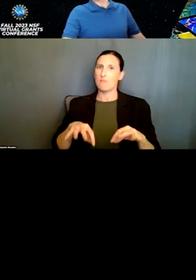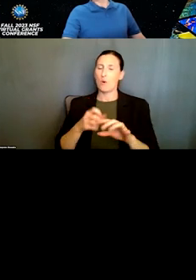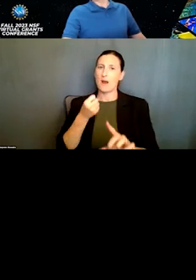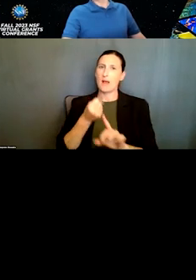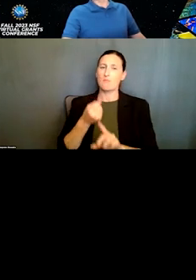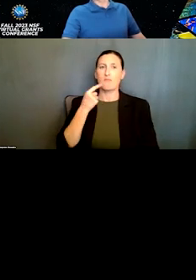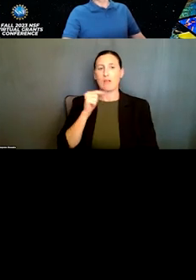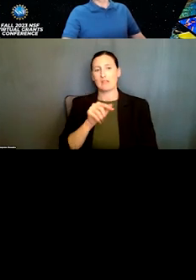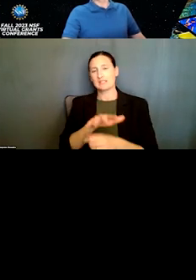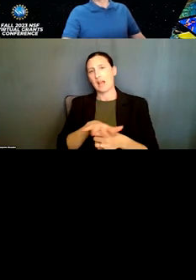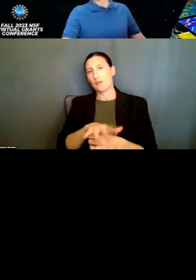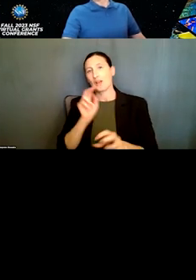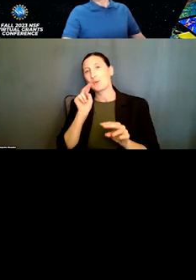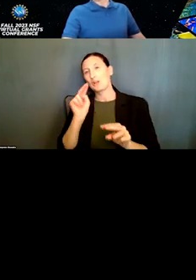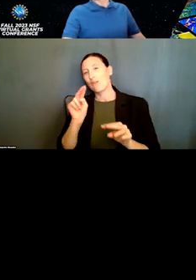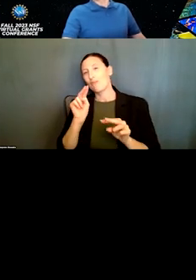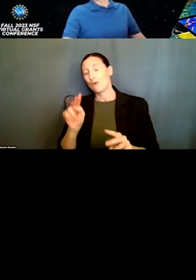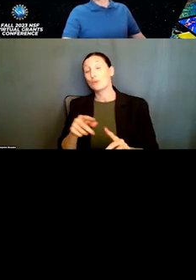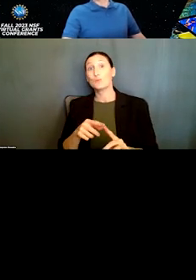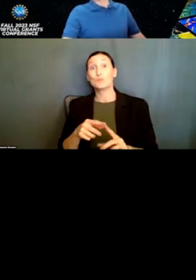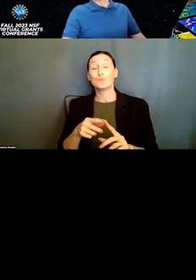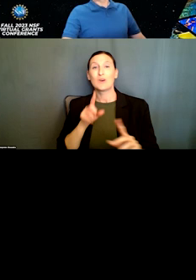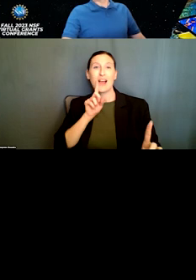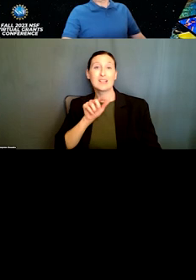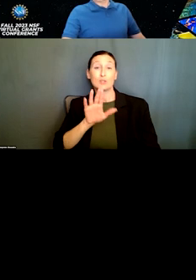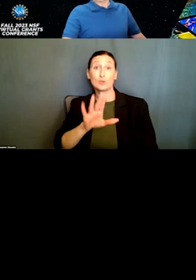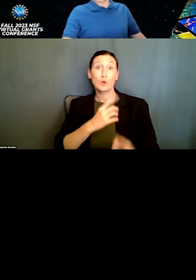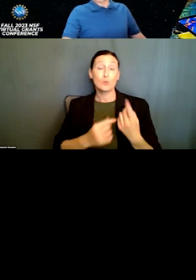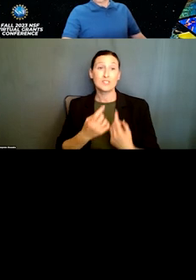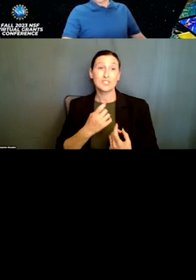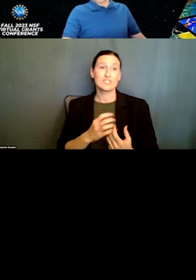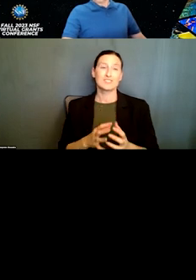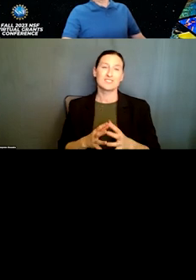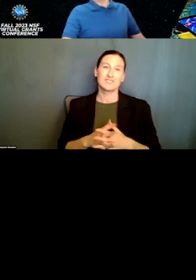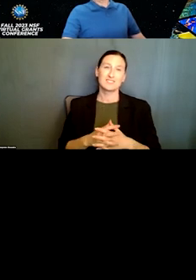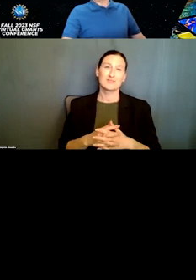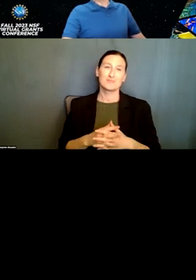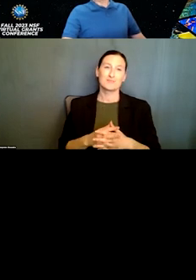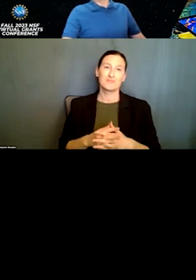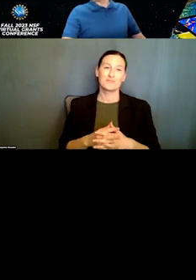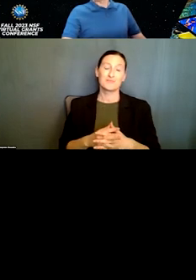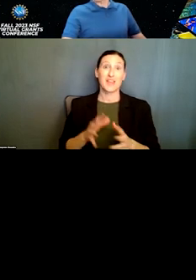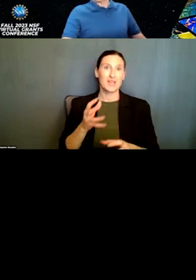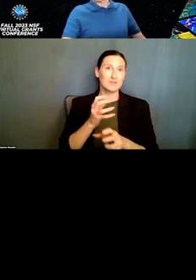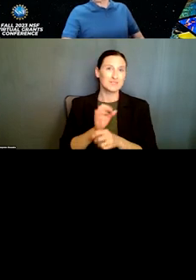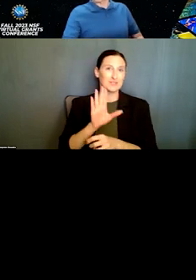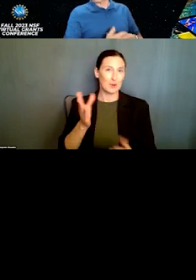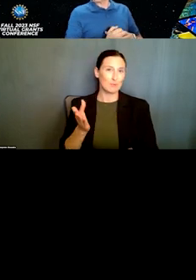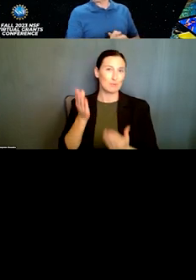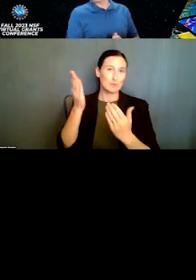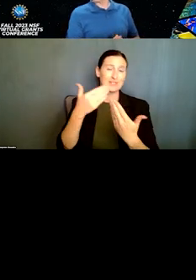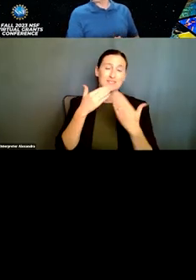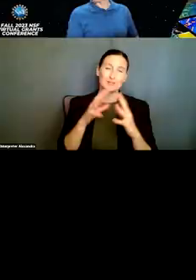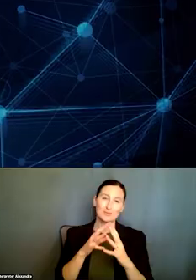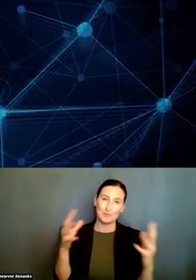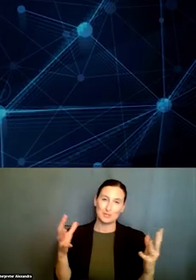area. And we are looking forward to, um, answering your questions and, uh, uh, receiving your proposals. Thank you so much.